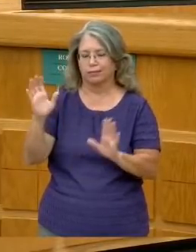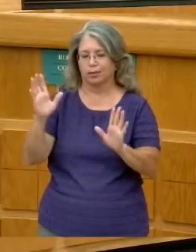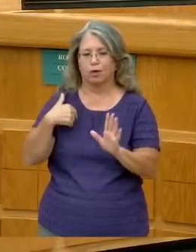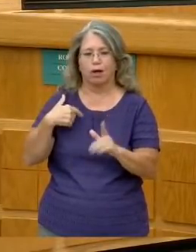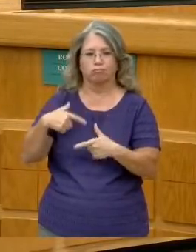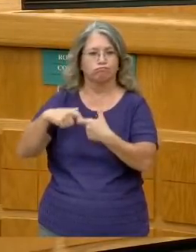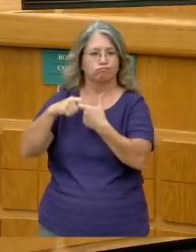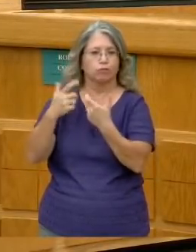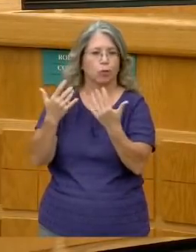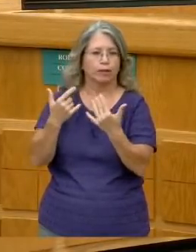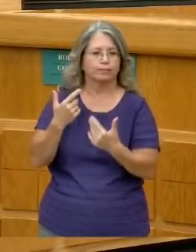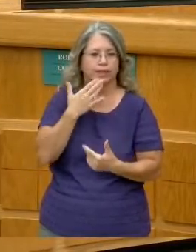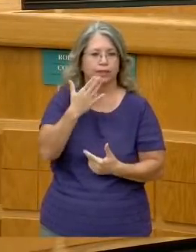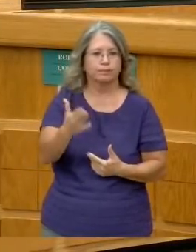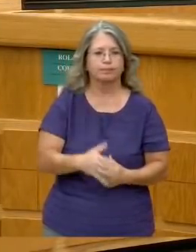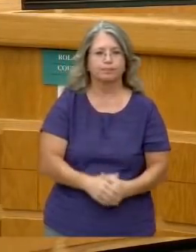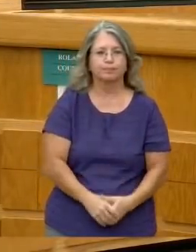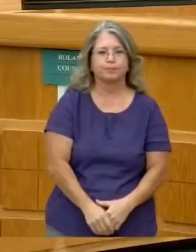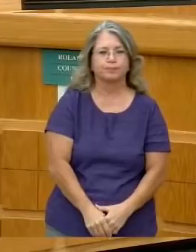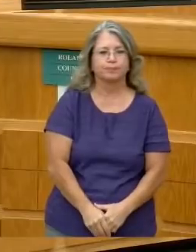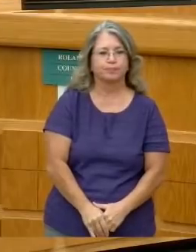all right.